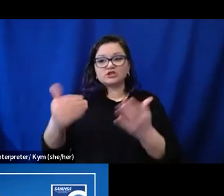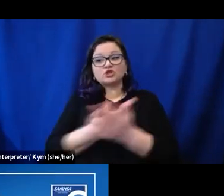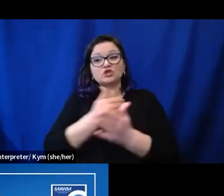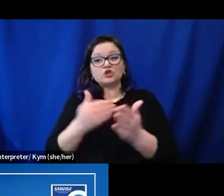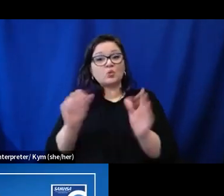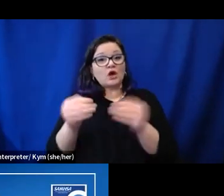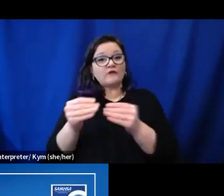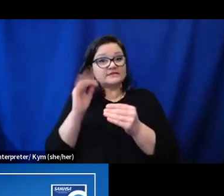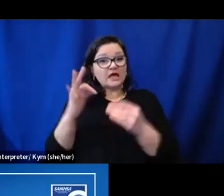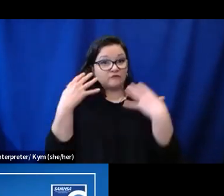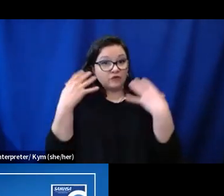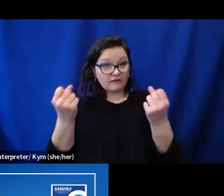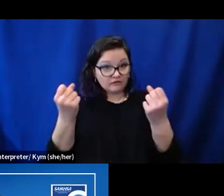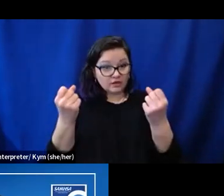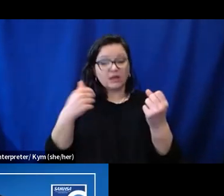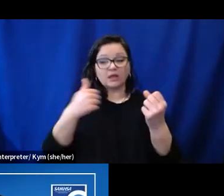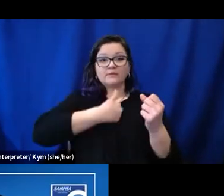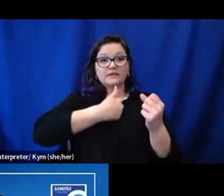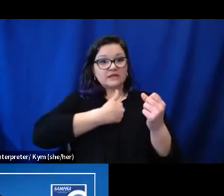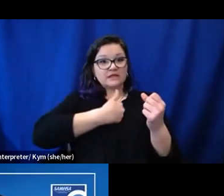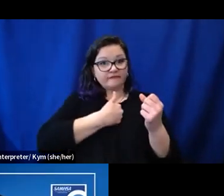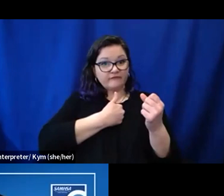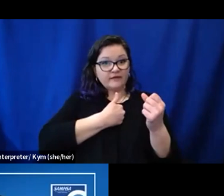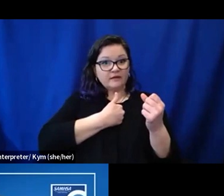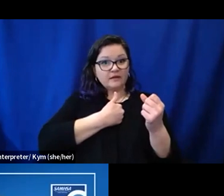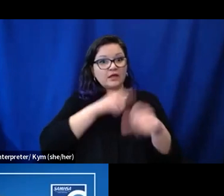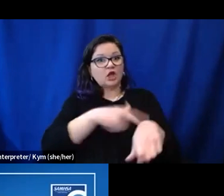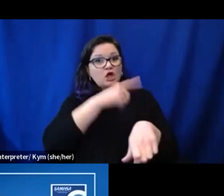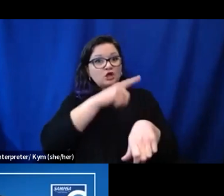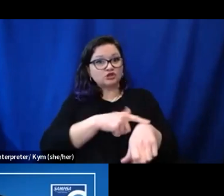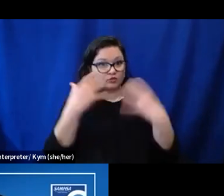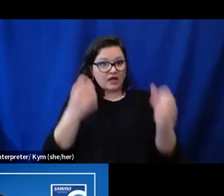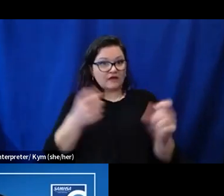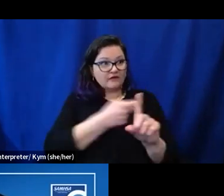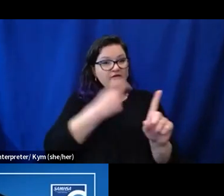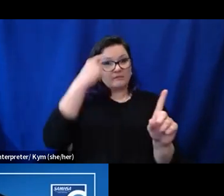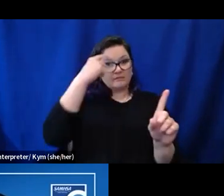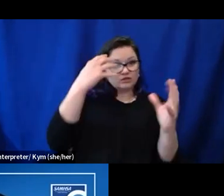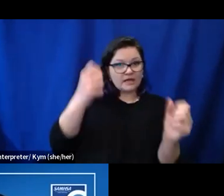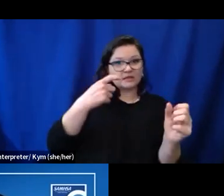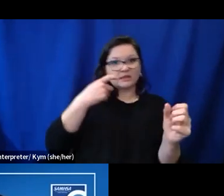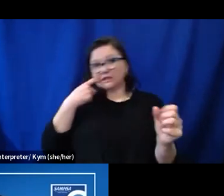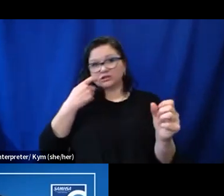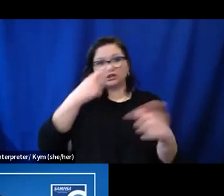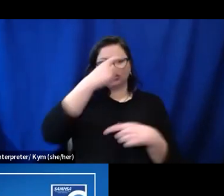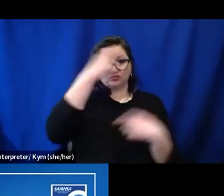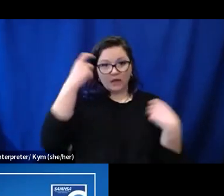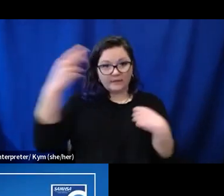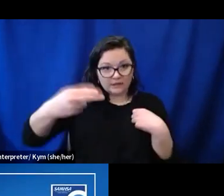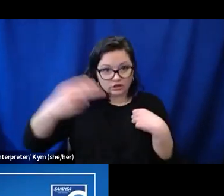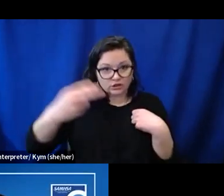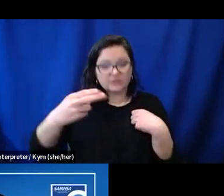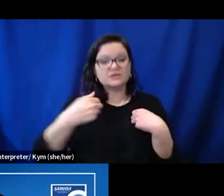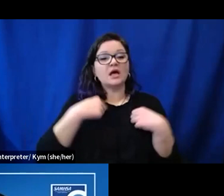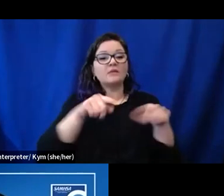I am a person in long-term recovery from mental health addictions and trauma histories. I'm